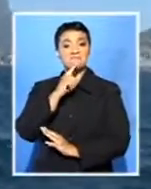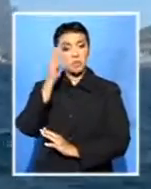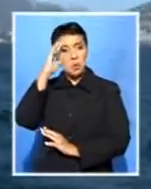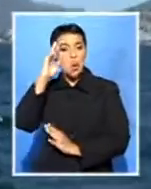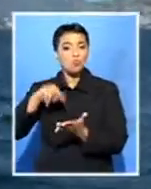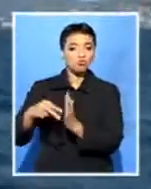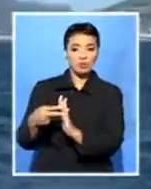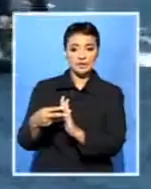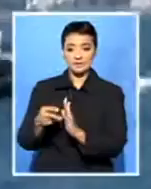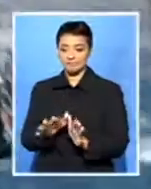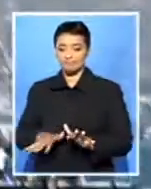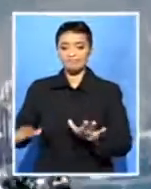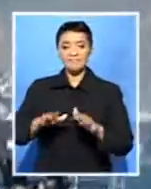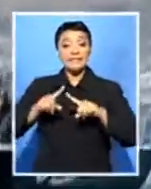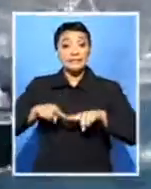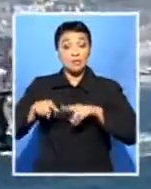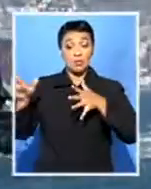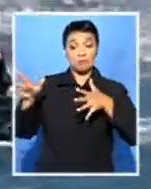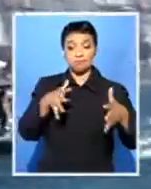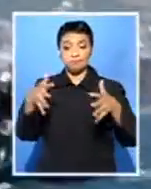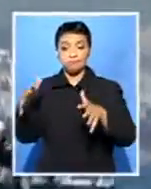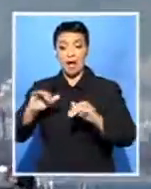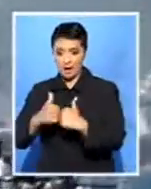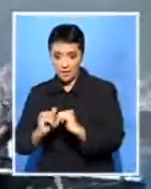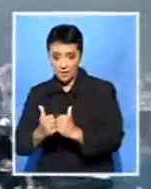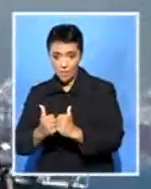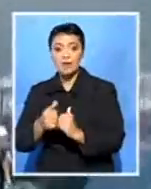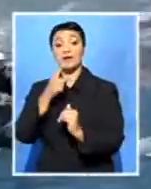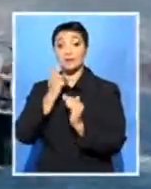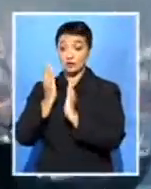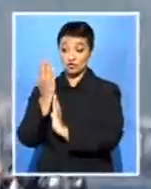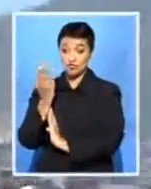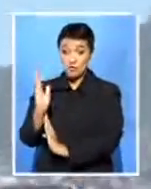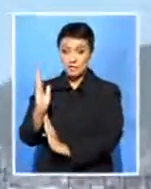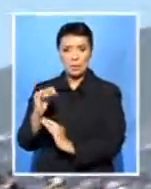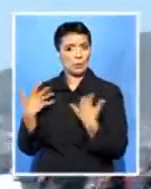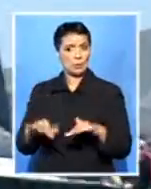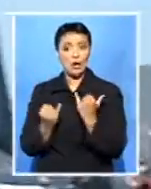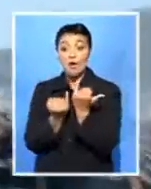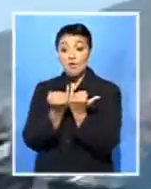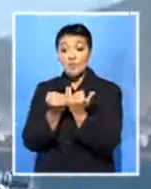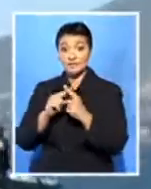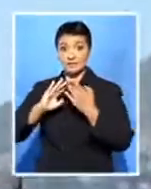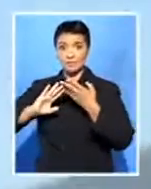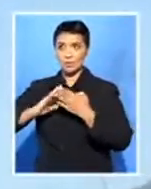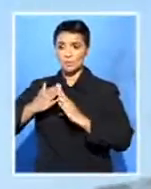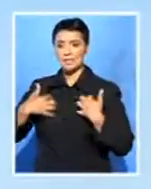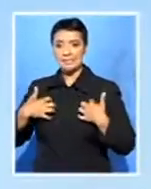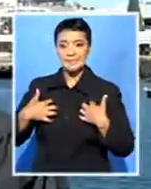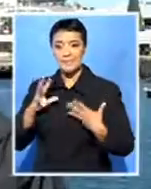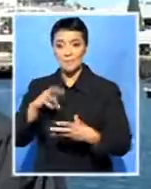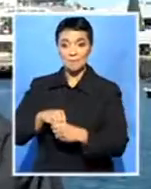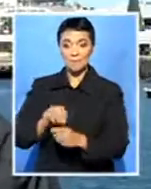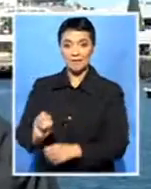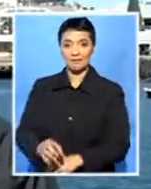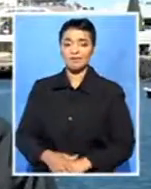by the organizers, depending on the weather and wind conditions. Racing has been competitive, and the public has also got more involved.